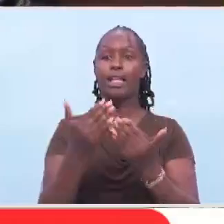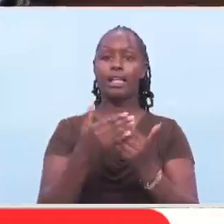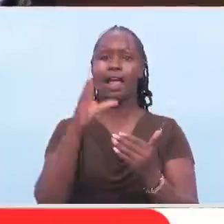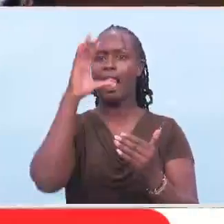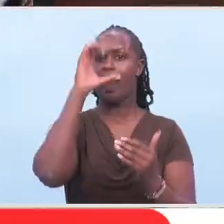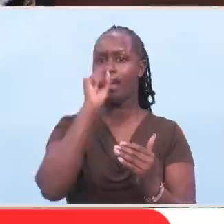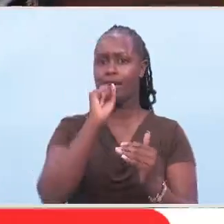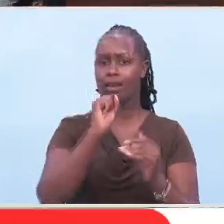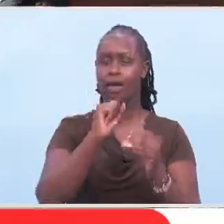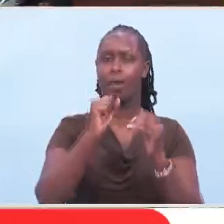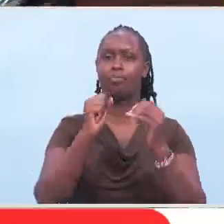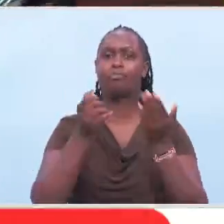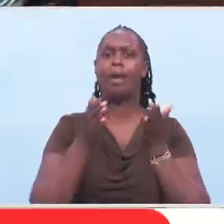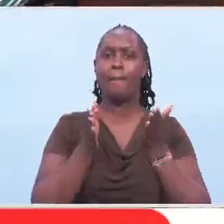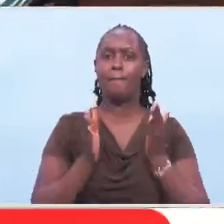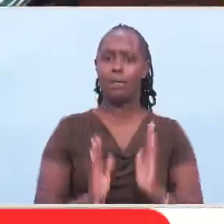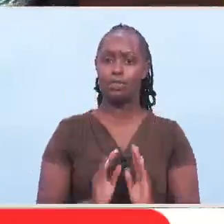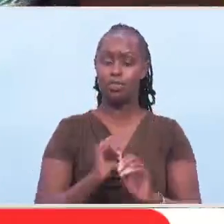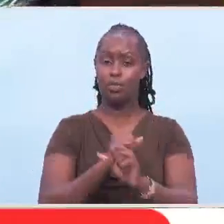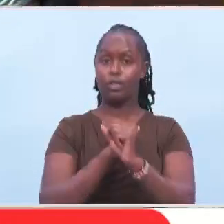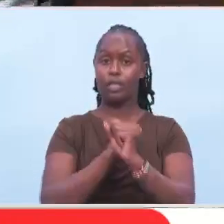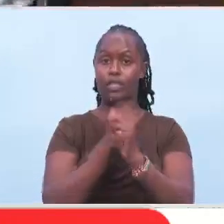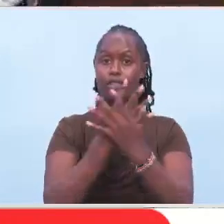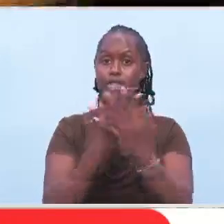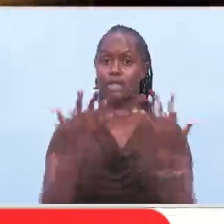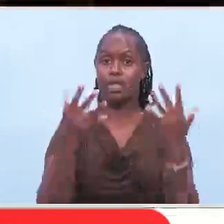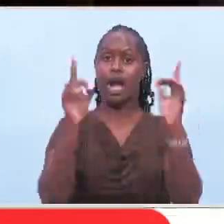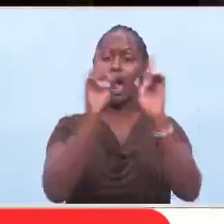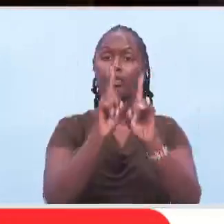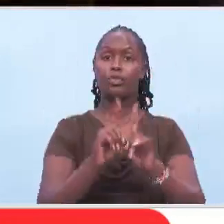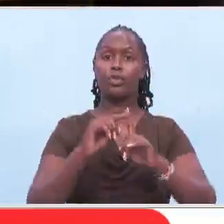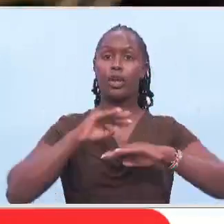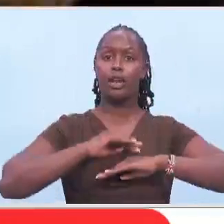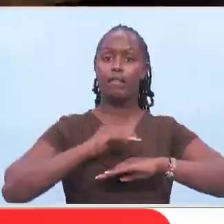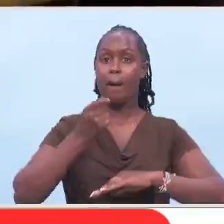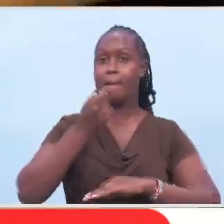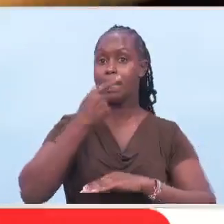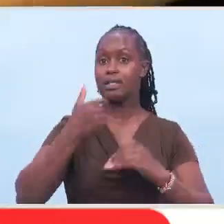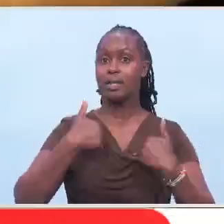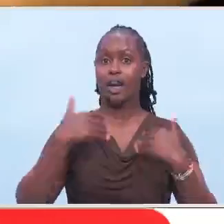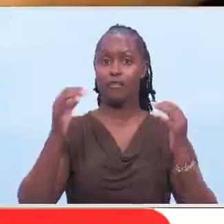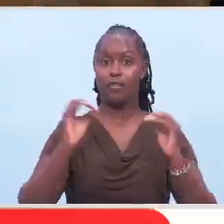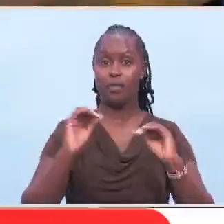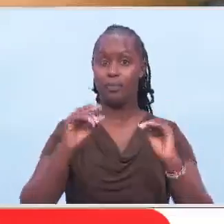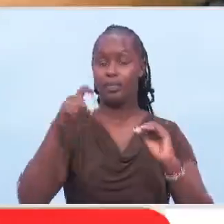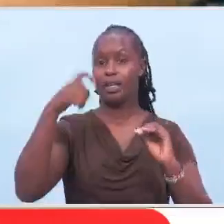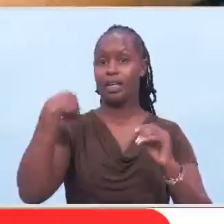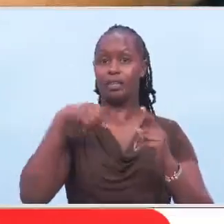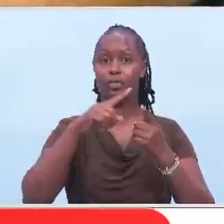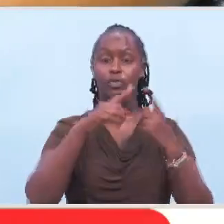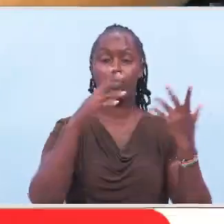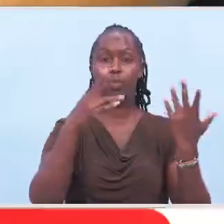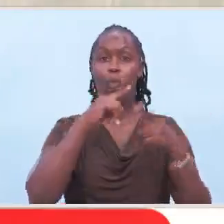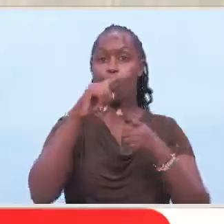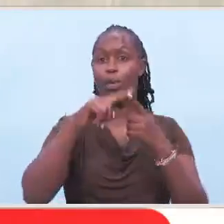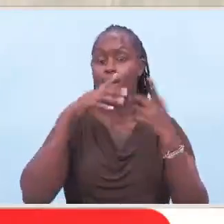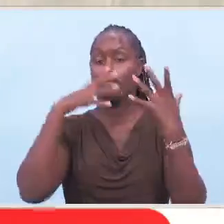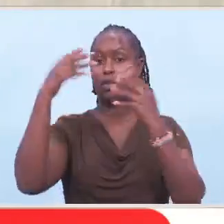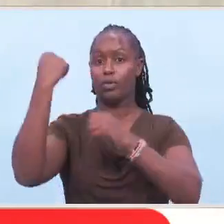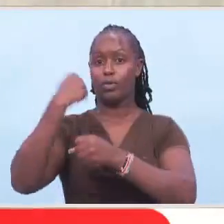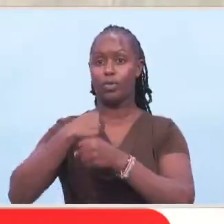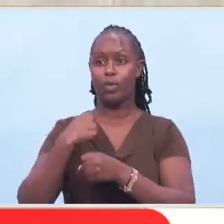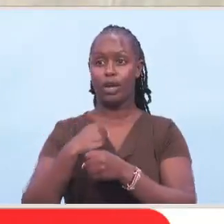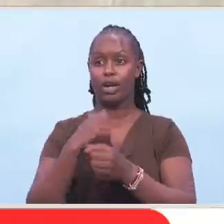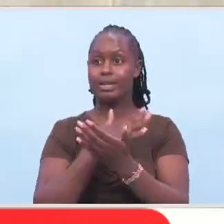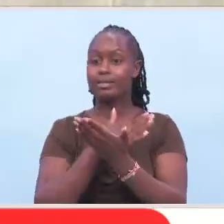personal protective equipment and inadequate drugs as the biggest challenges they have to grapple with in the line of duty.